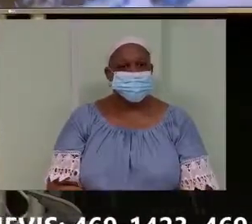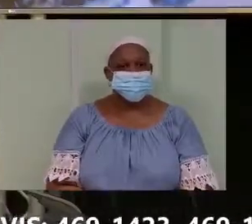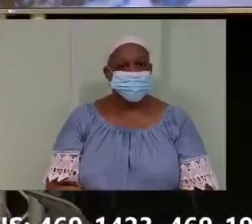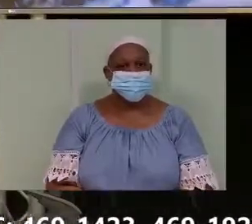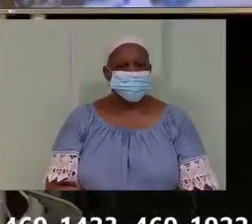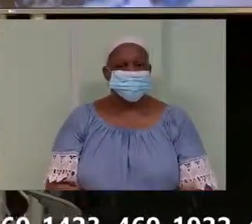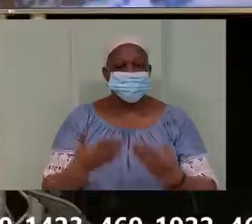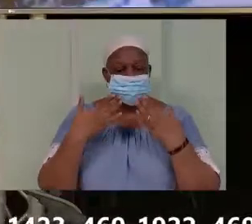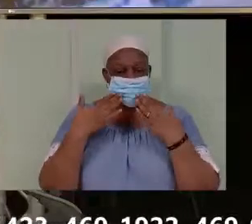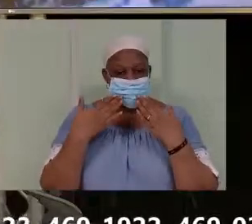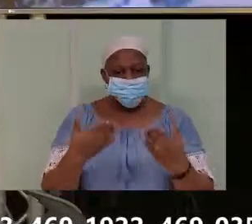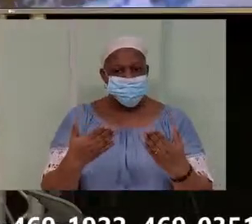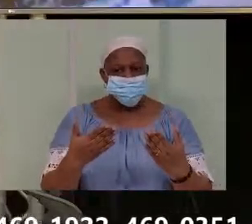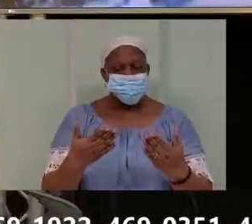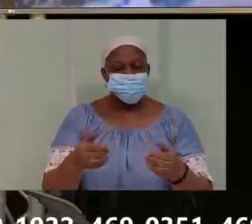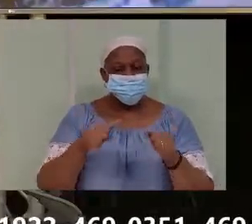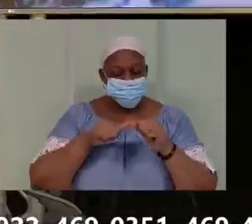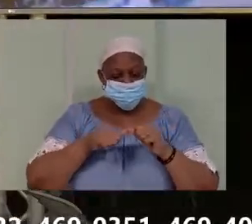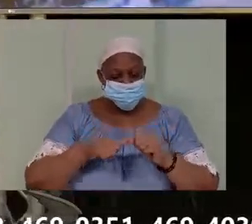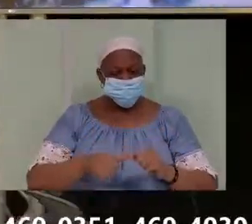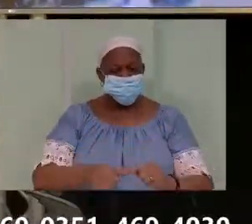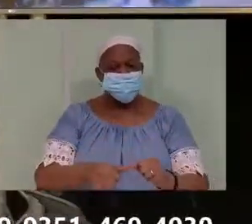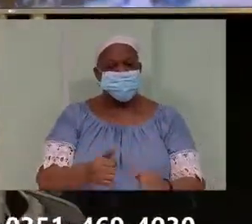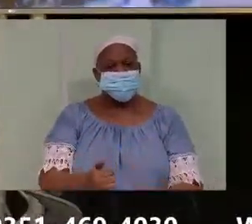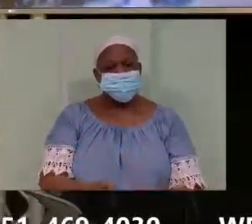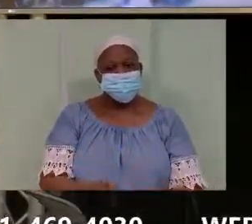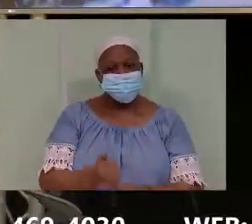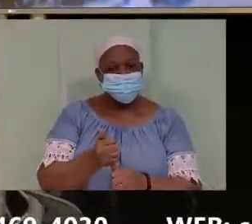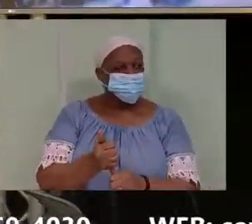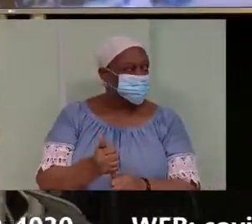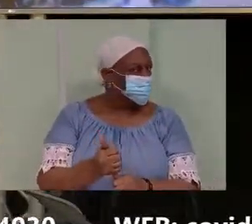We thank you for your continued support